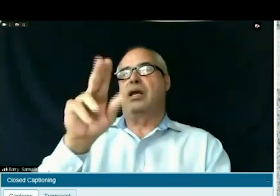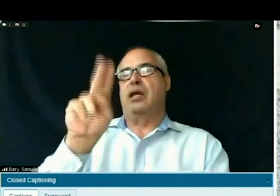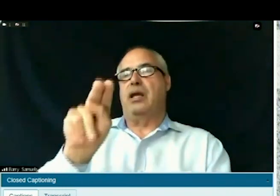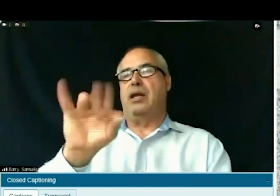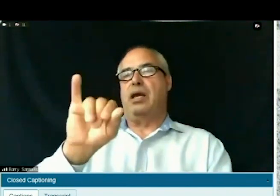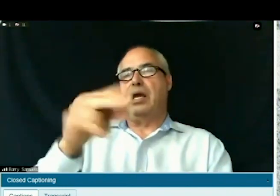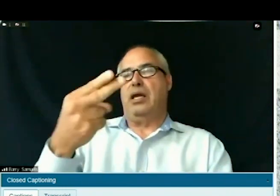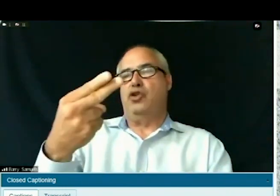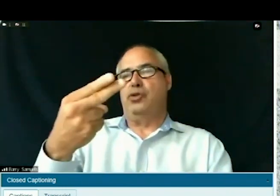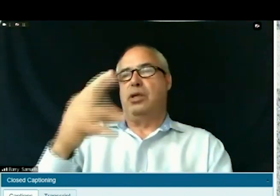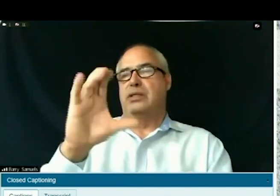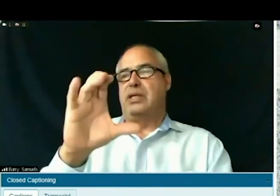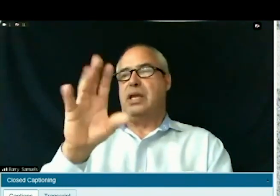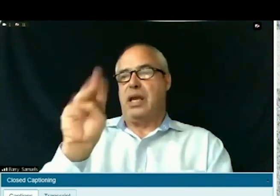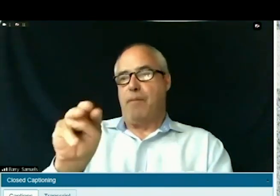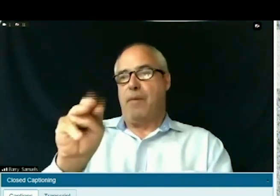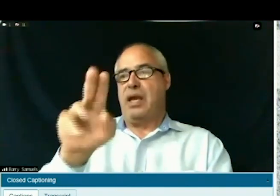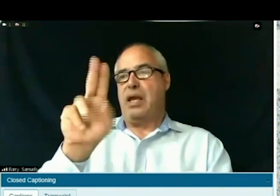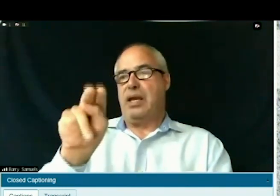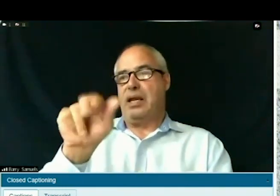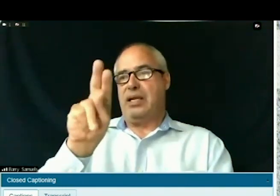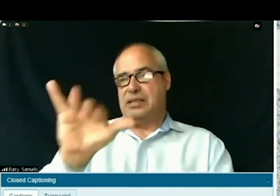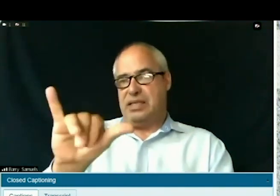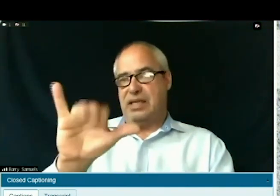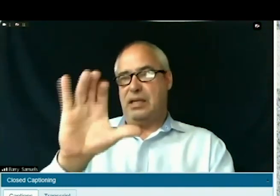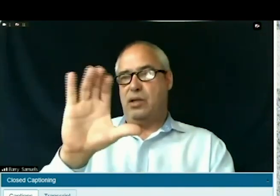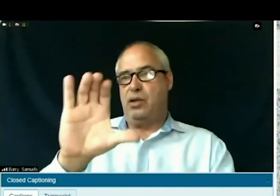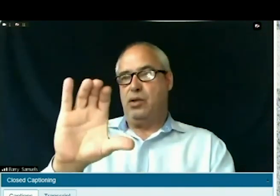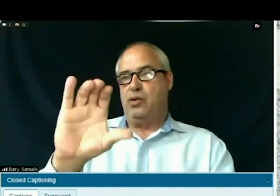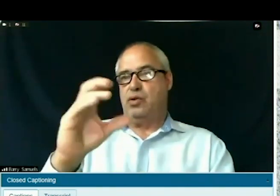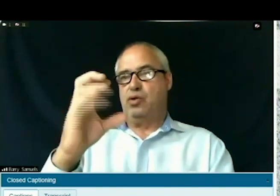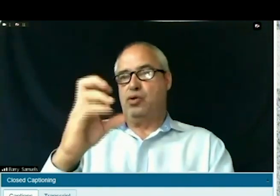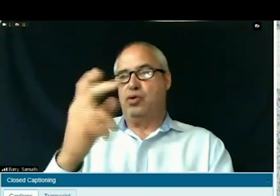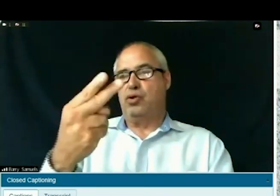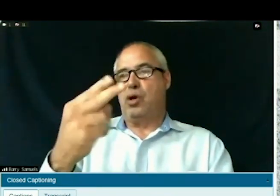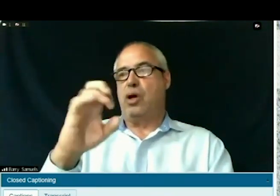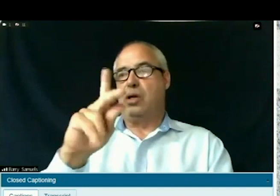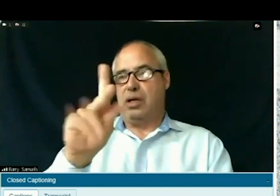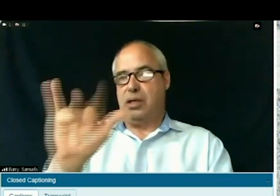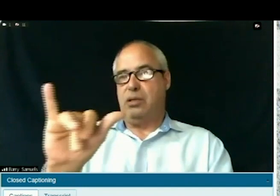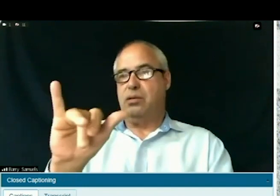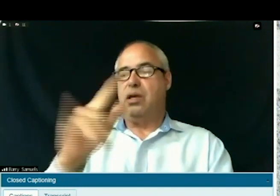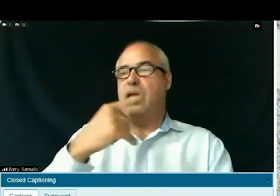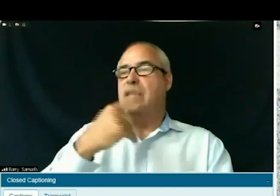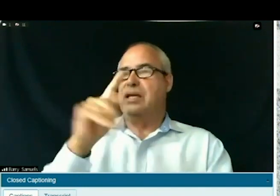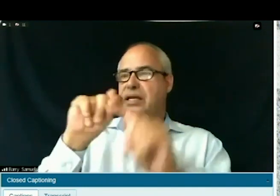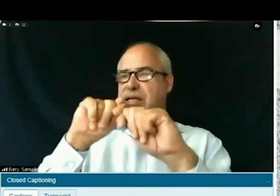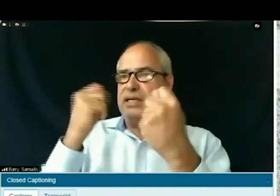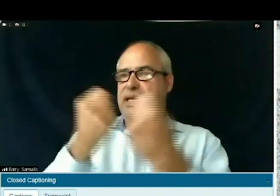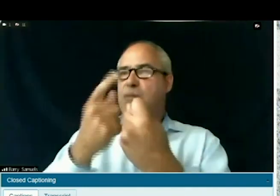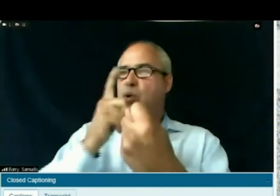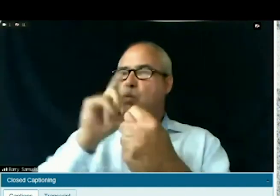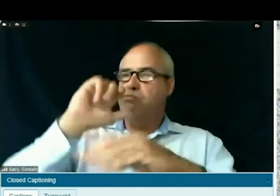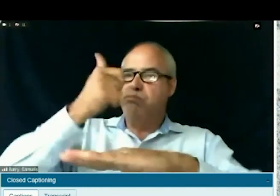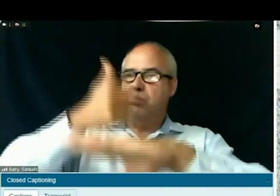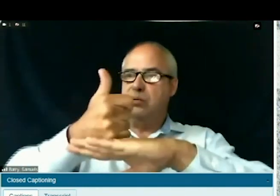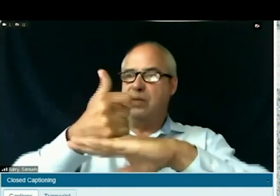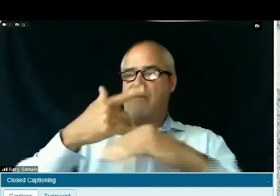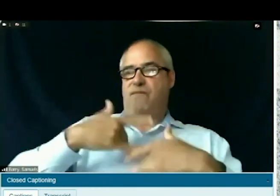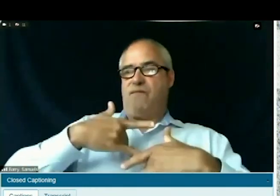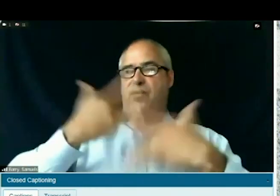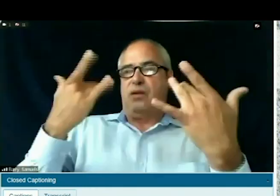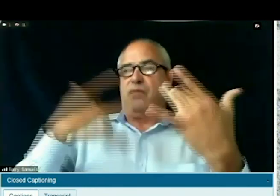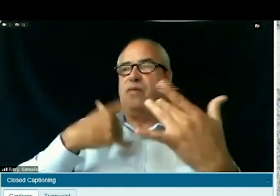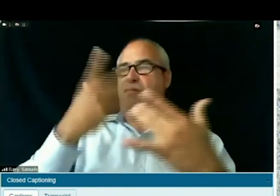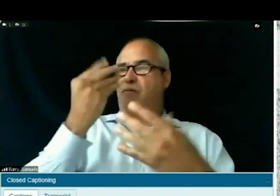CEO, Nancy Chalkley, and the NIHCM team who helped to convene this event. You can find biographical information for all of our